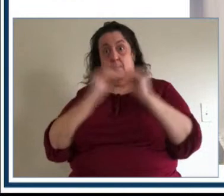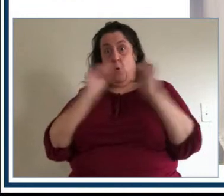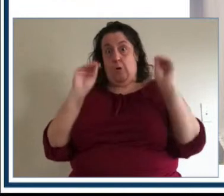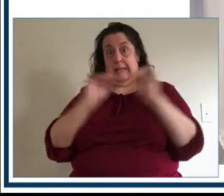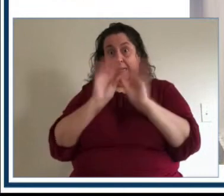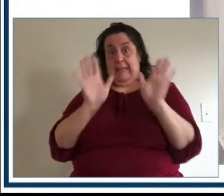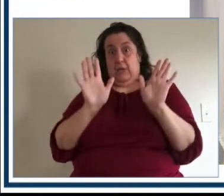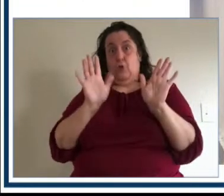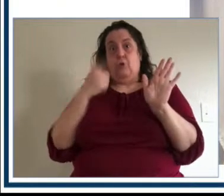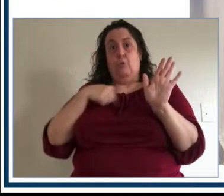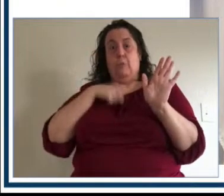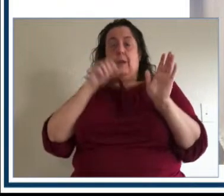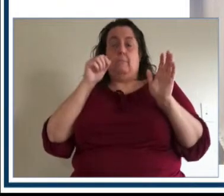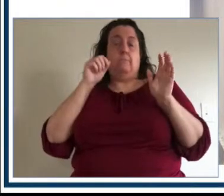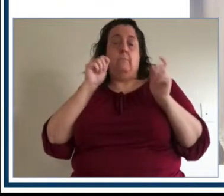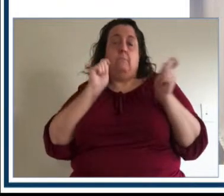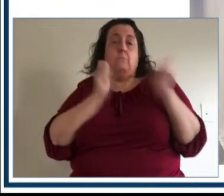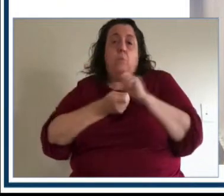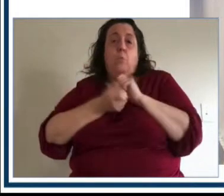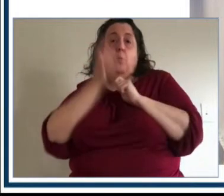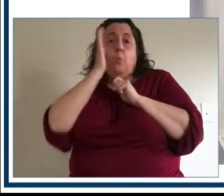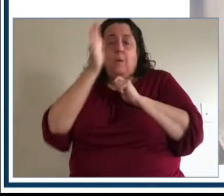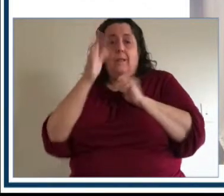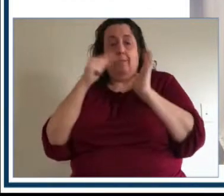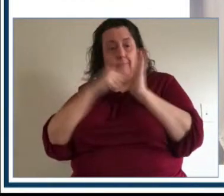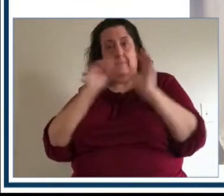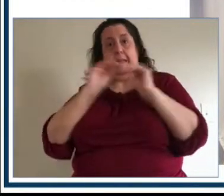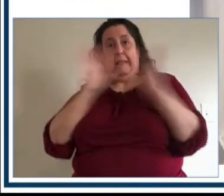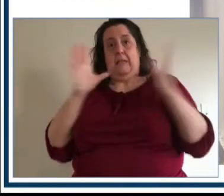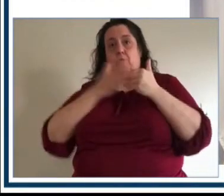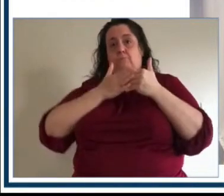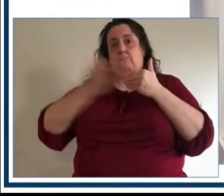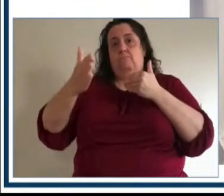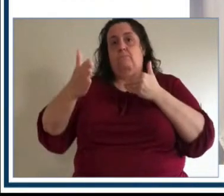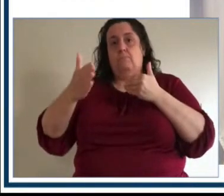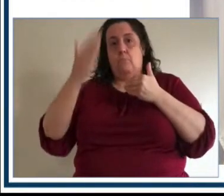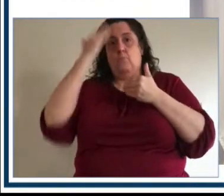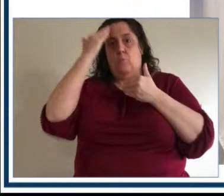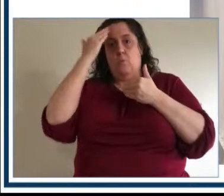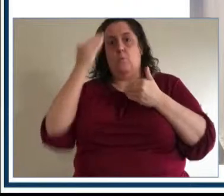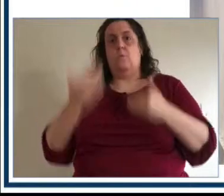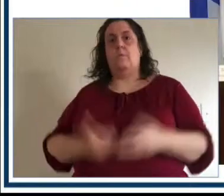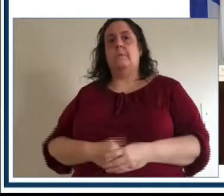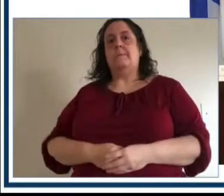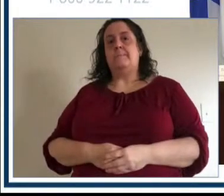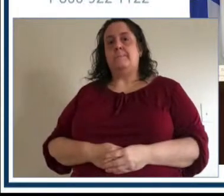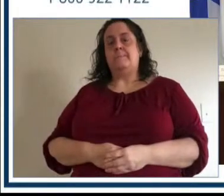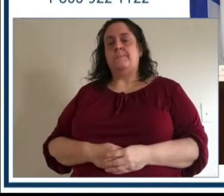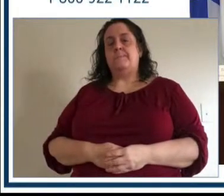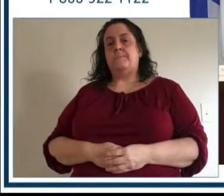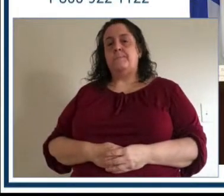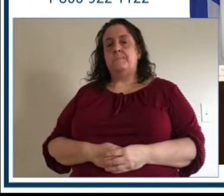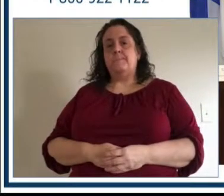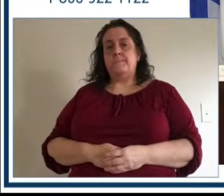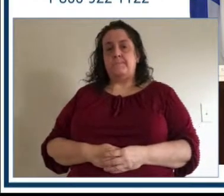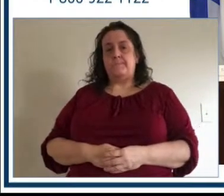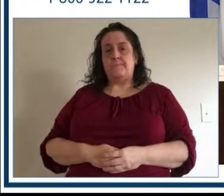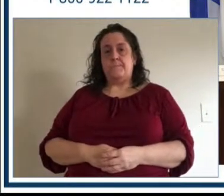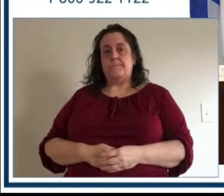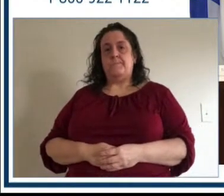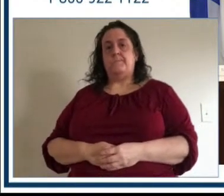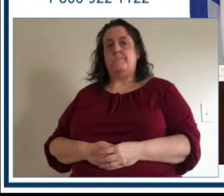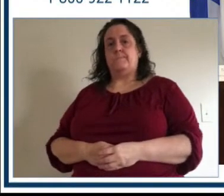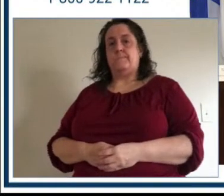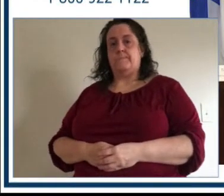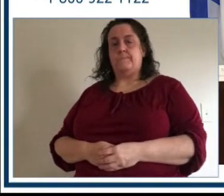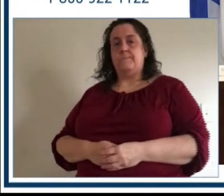forward. That's something we're looking at actively. The investigation is ongoing for sure. Okay, next we'll go to Adrian Blanc with Radio Canada. Go